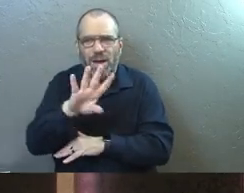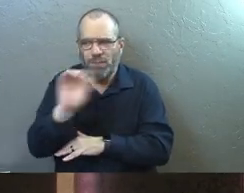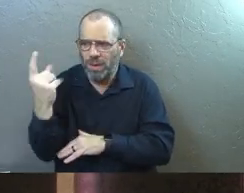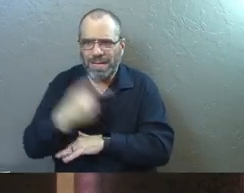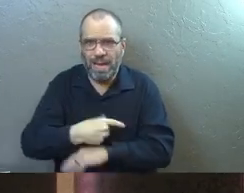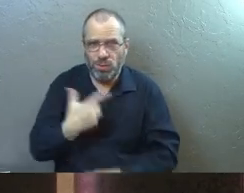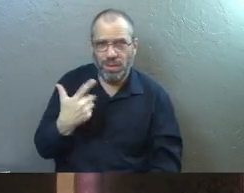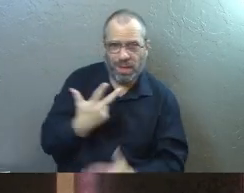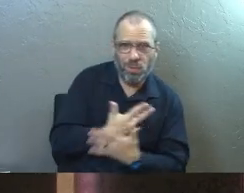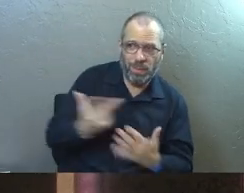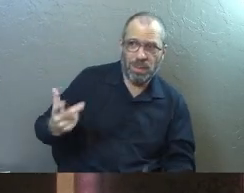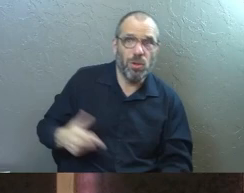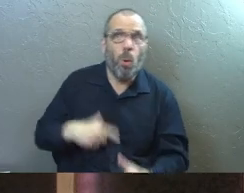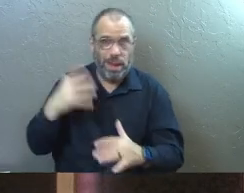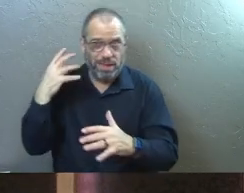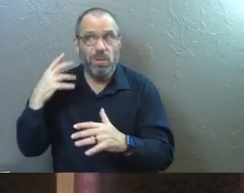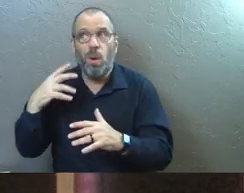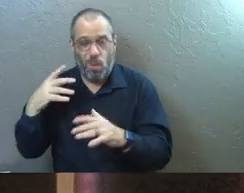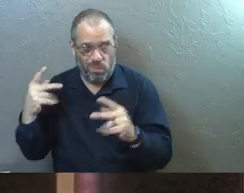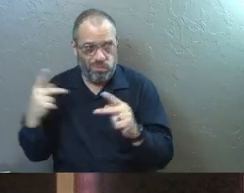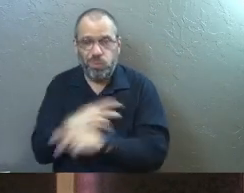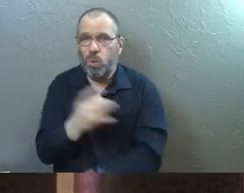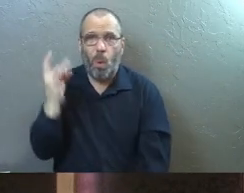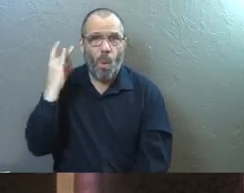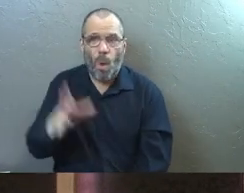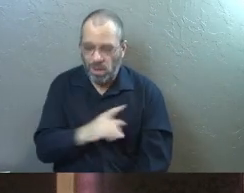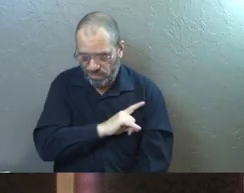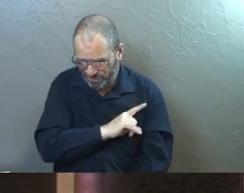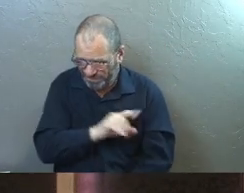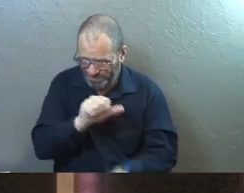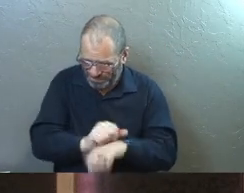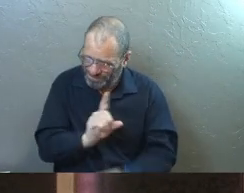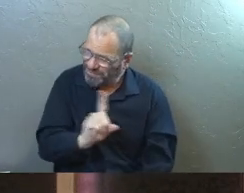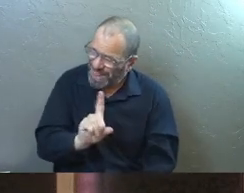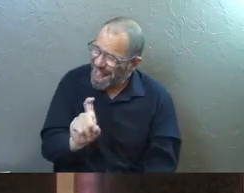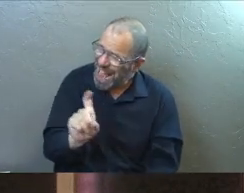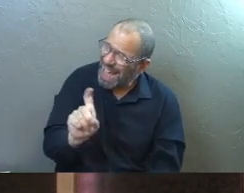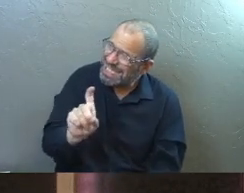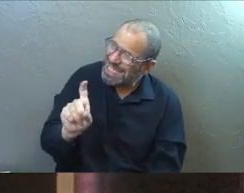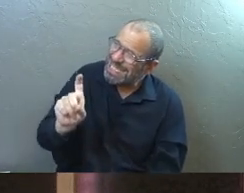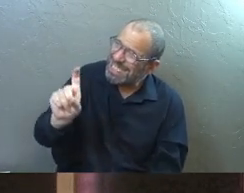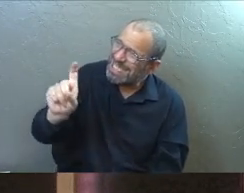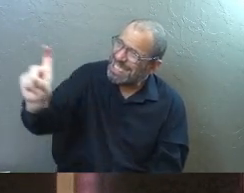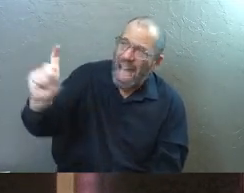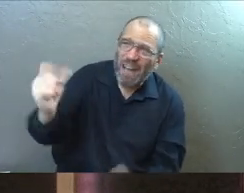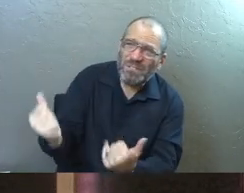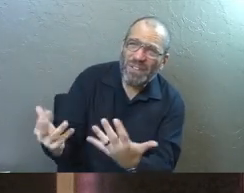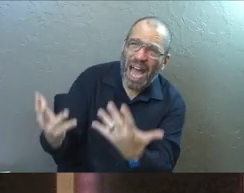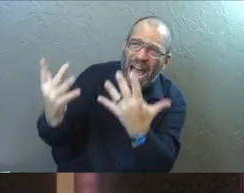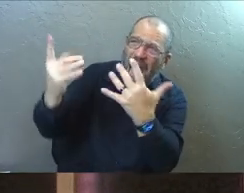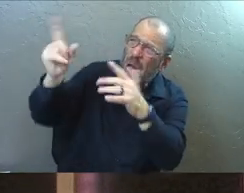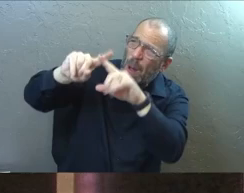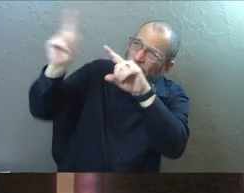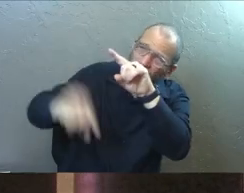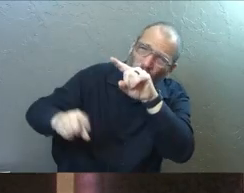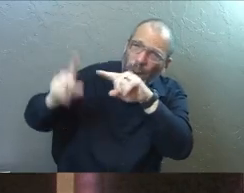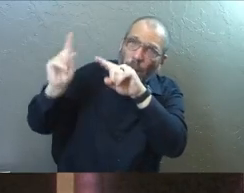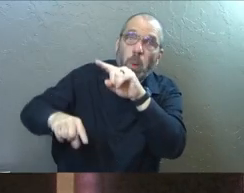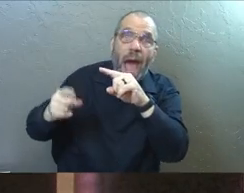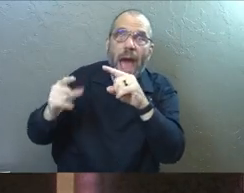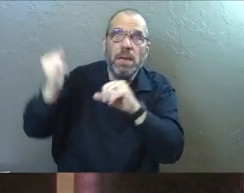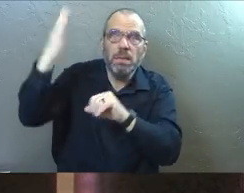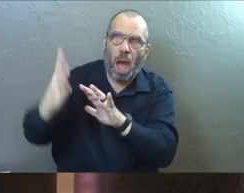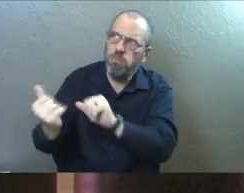think your fast is bad. It's rough, you know? And he goes to the top of this mountain, and it's fire and it's lightning on this mountain, because